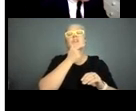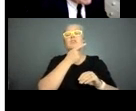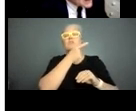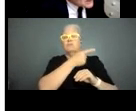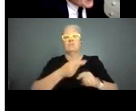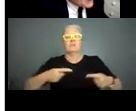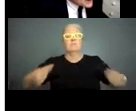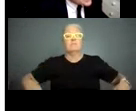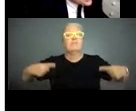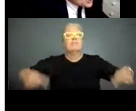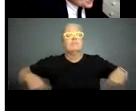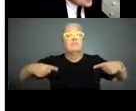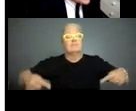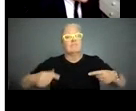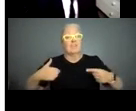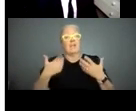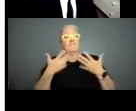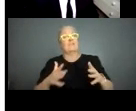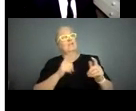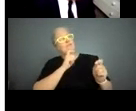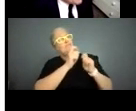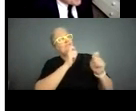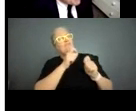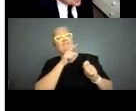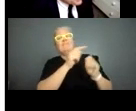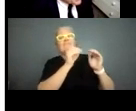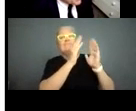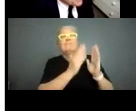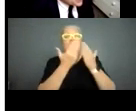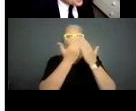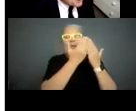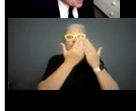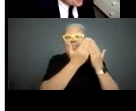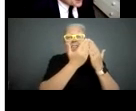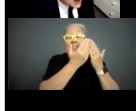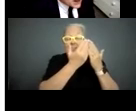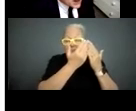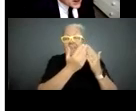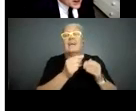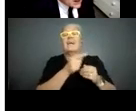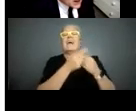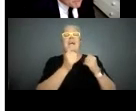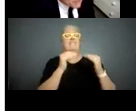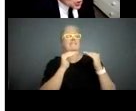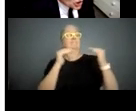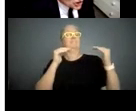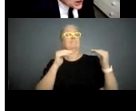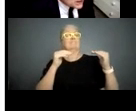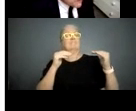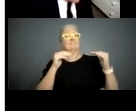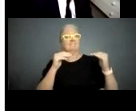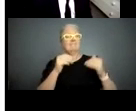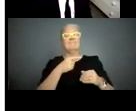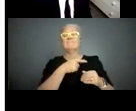I interviewed at the school, and he, because of equal opportunity employment, they didn't come look at